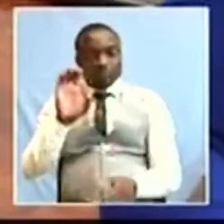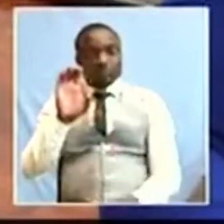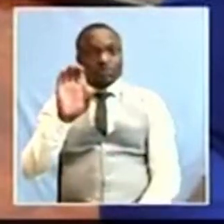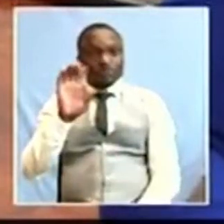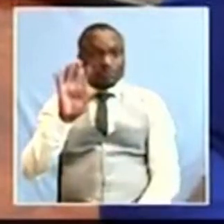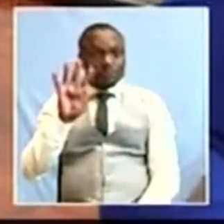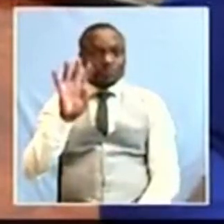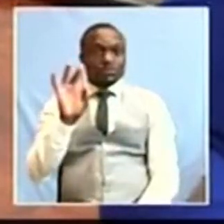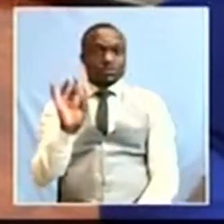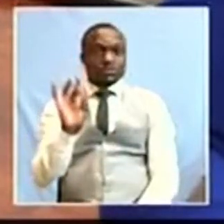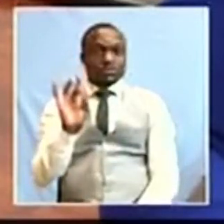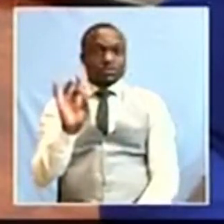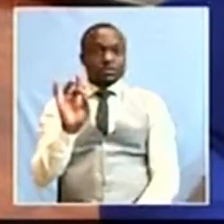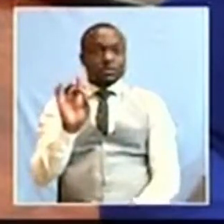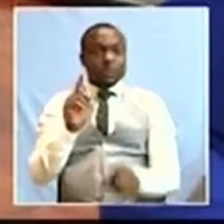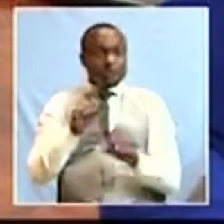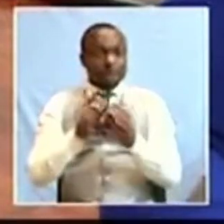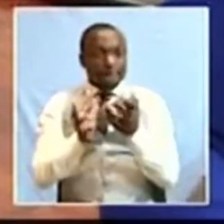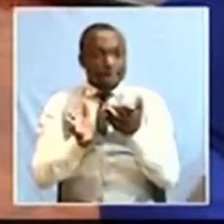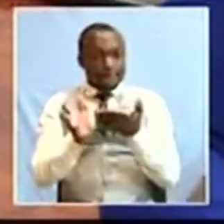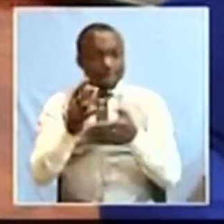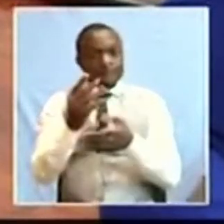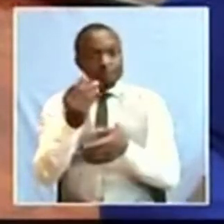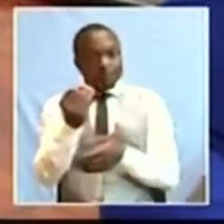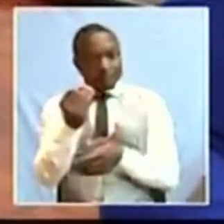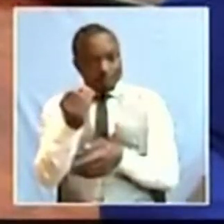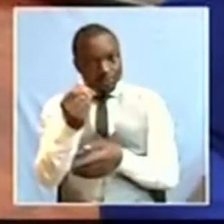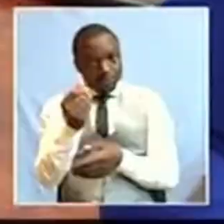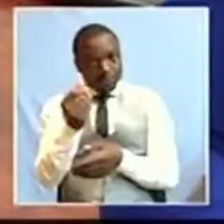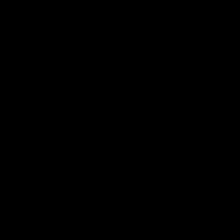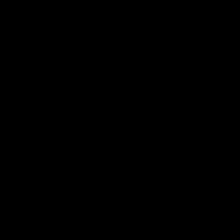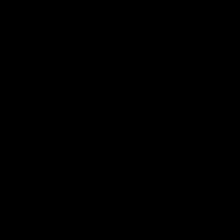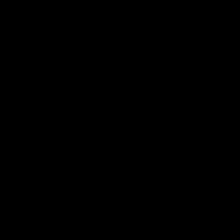23,548,848, but collected amounts totaling